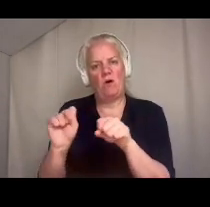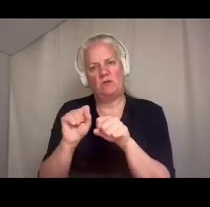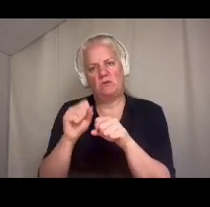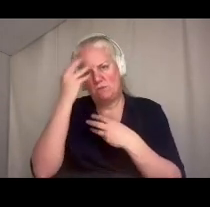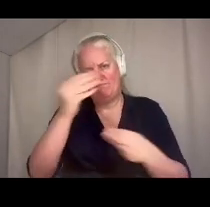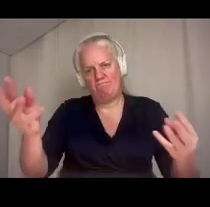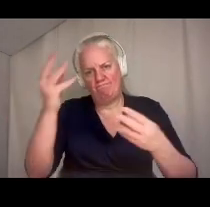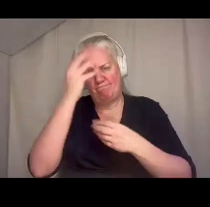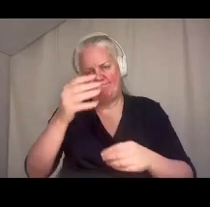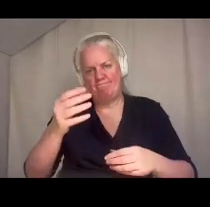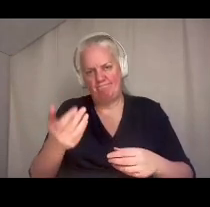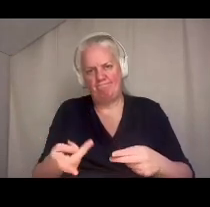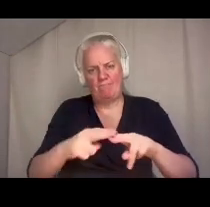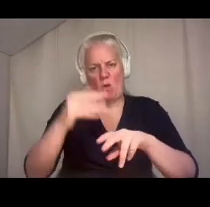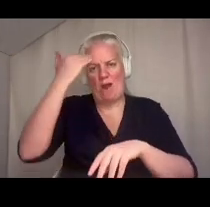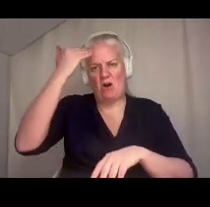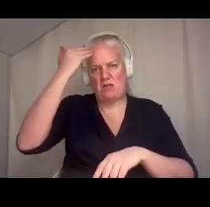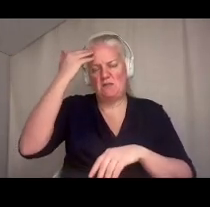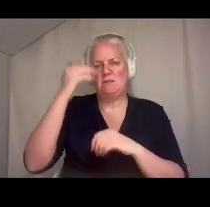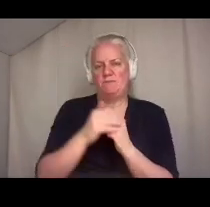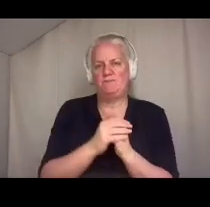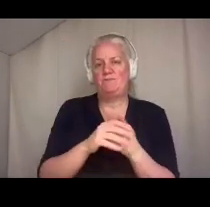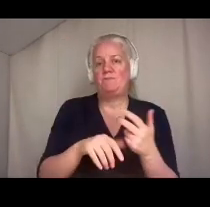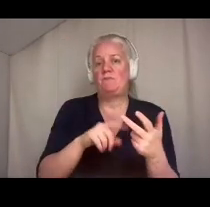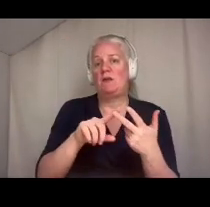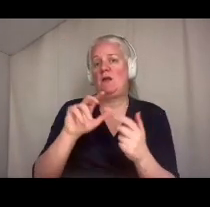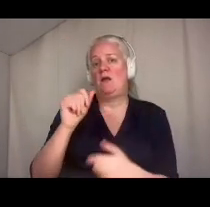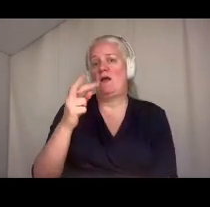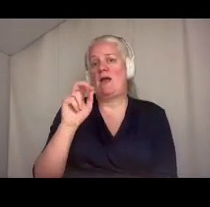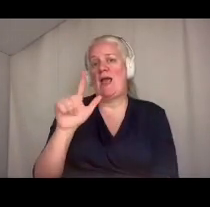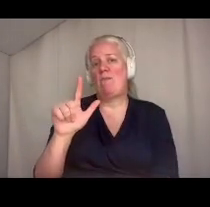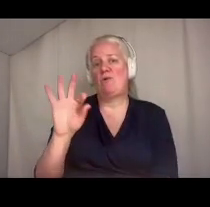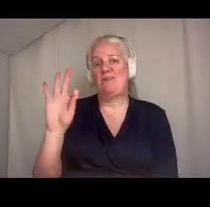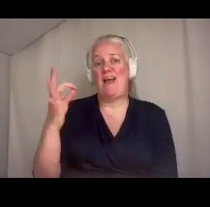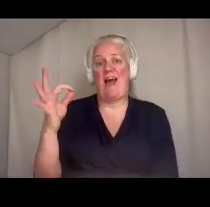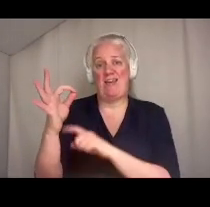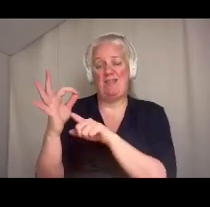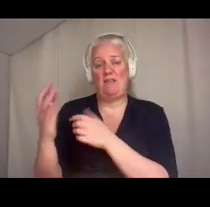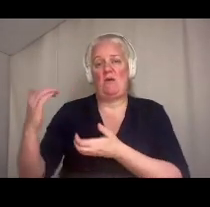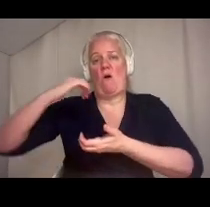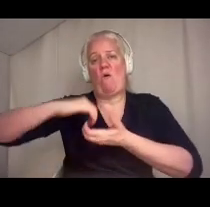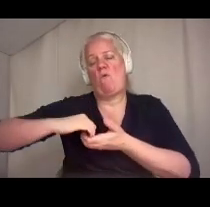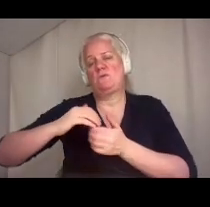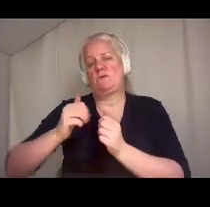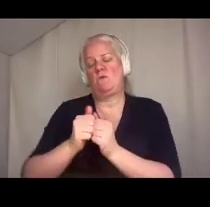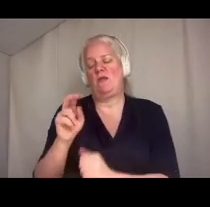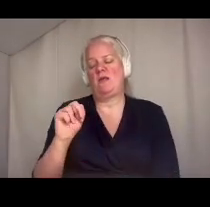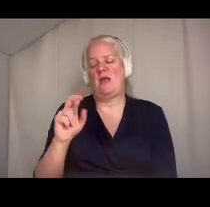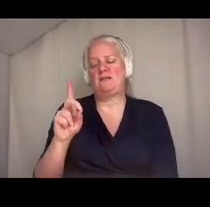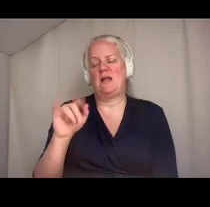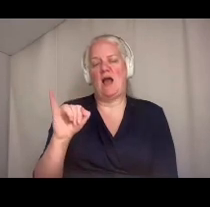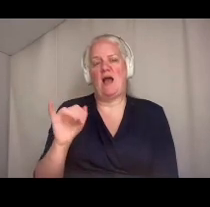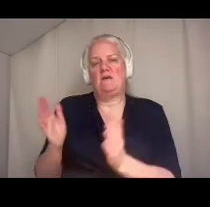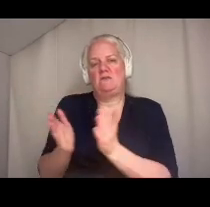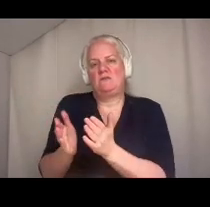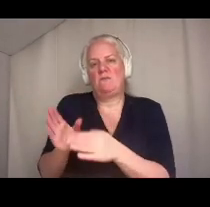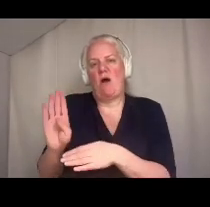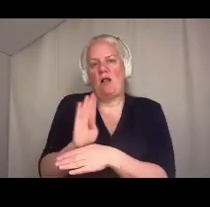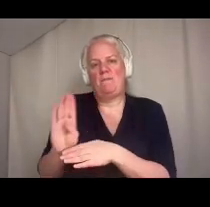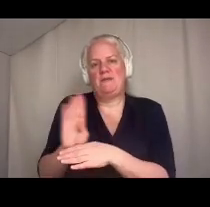on April 9th, we are co-hosting with NDI's Small Business Hub related to how ABLE can be a